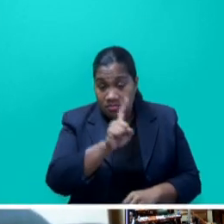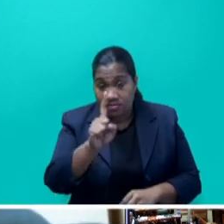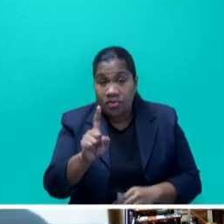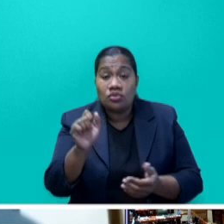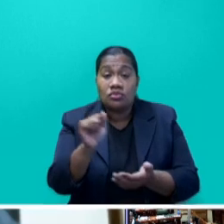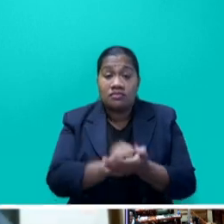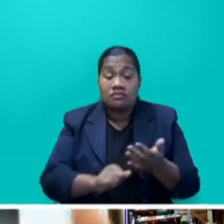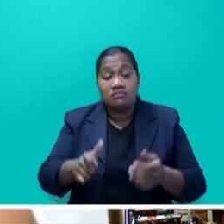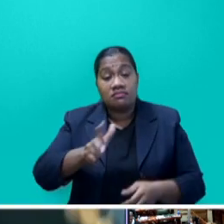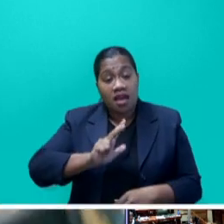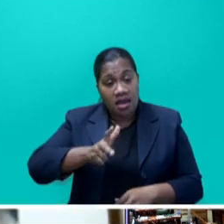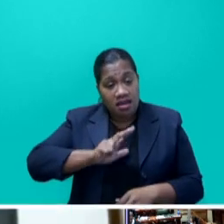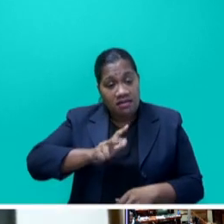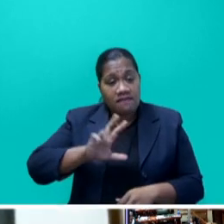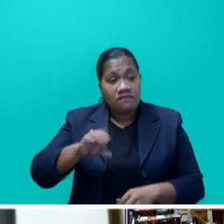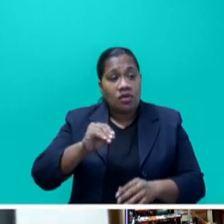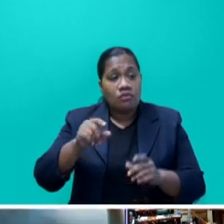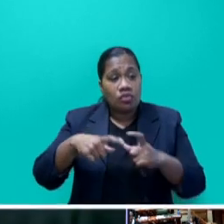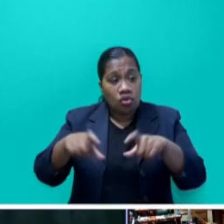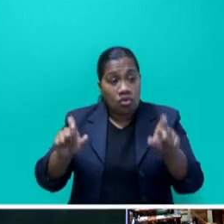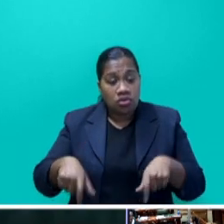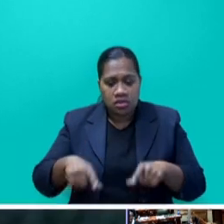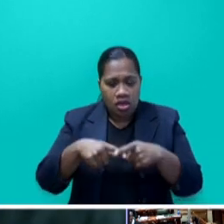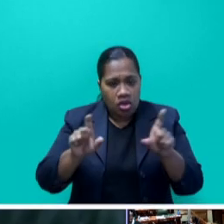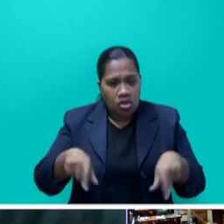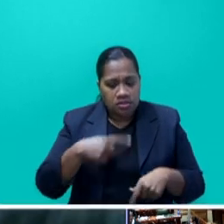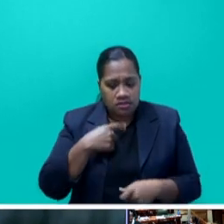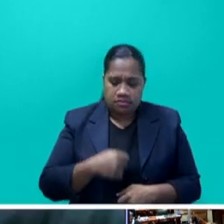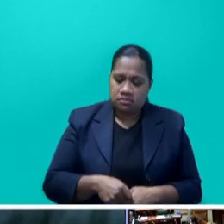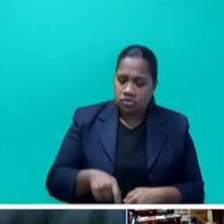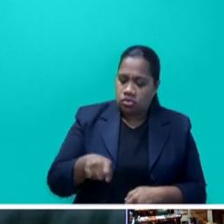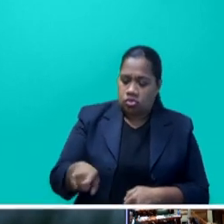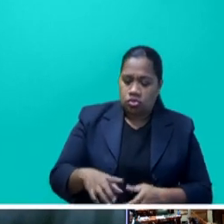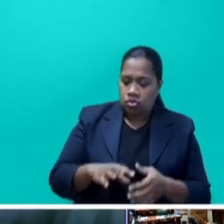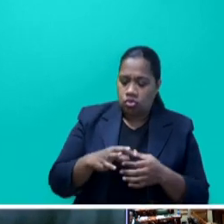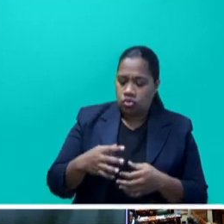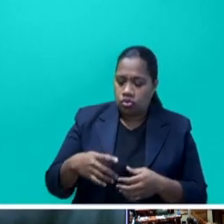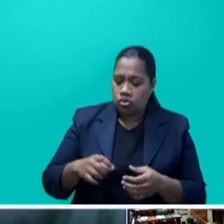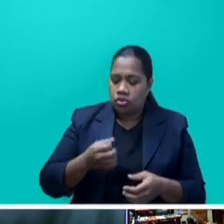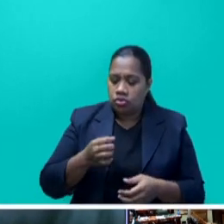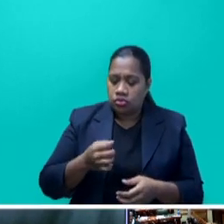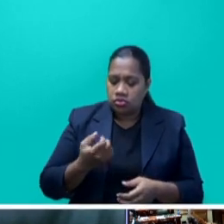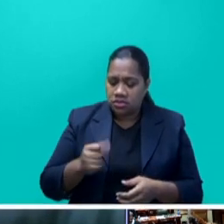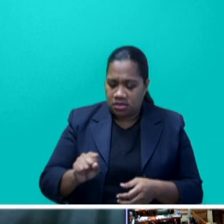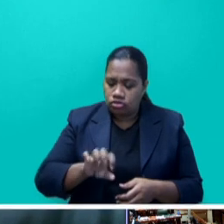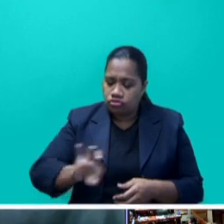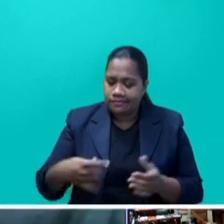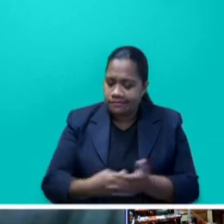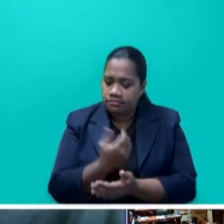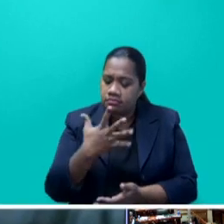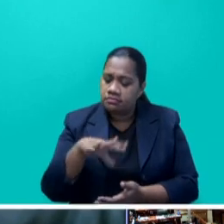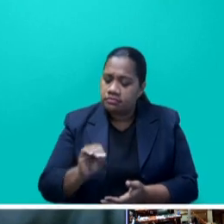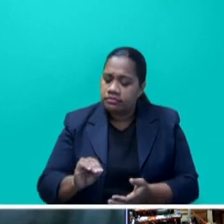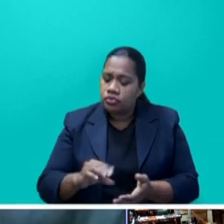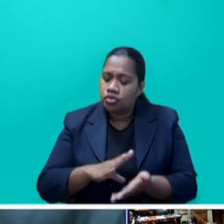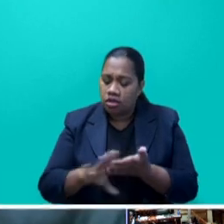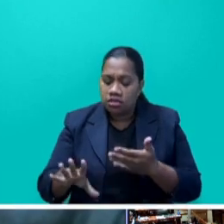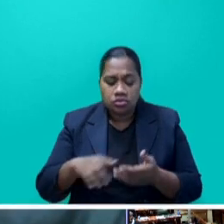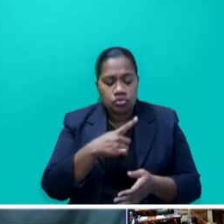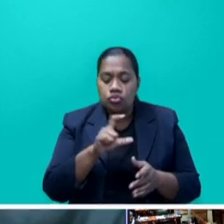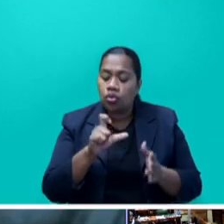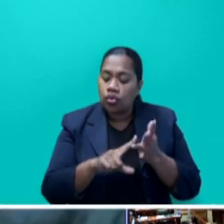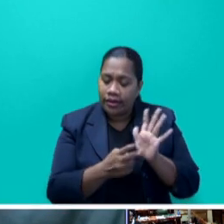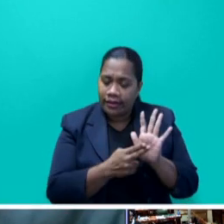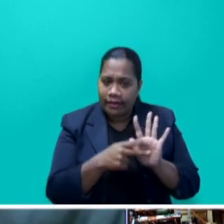from courts would refuse the debt. They would say, you owe $50 to Connect. And even though